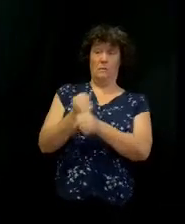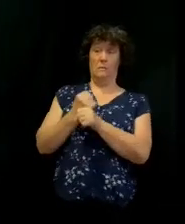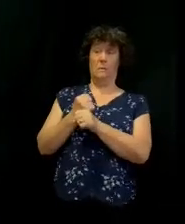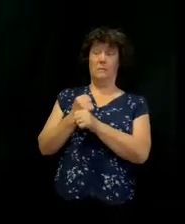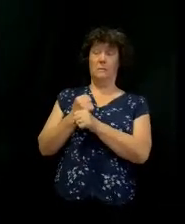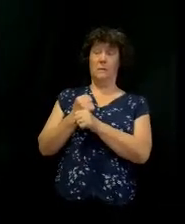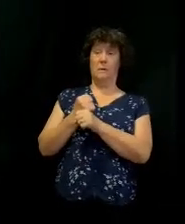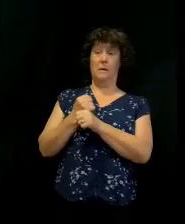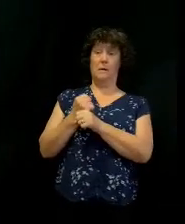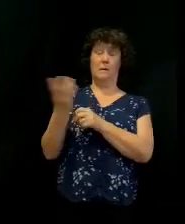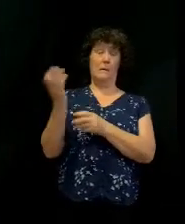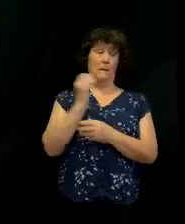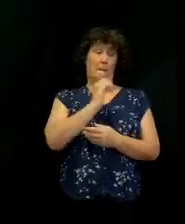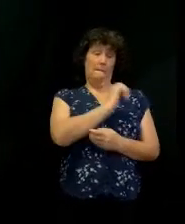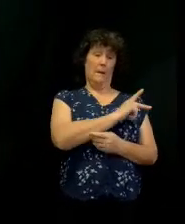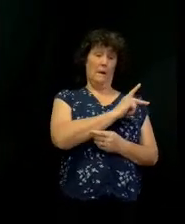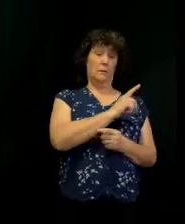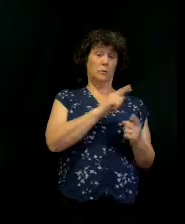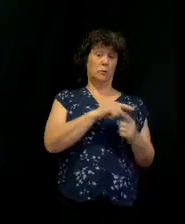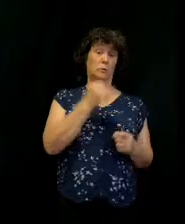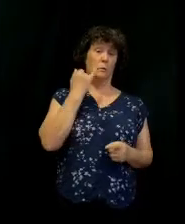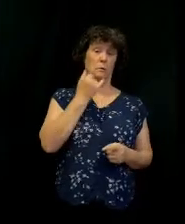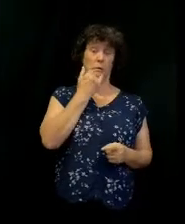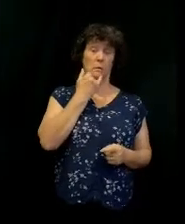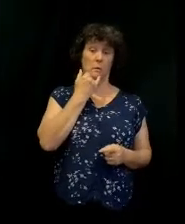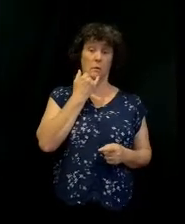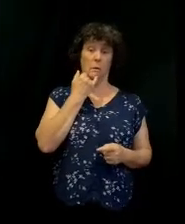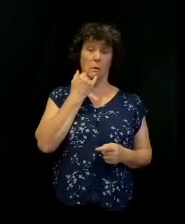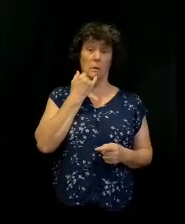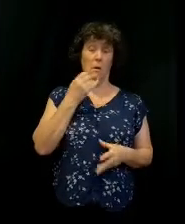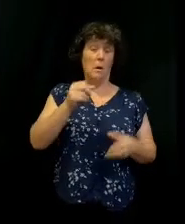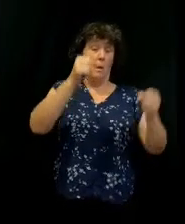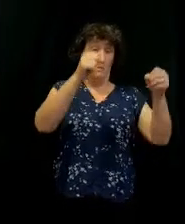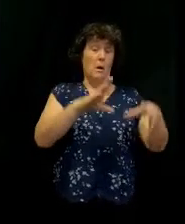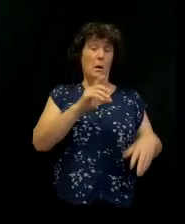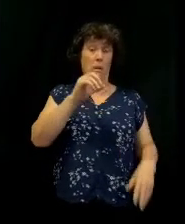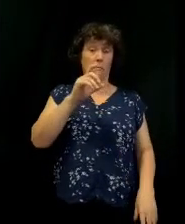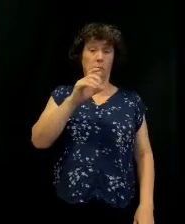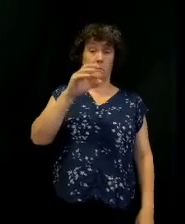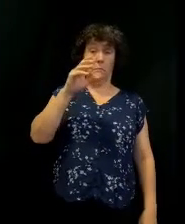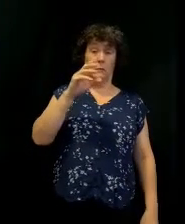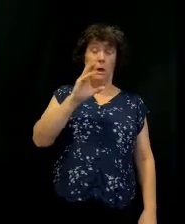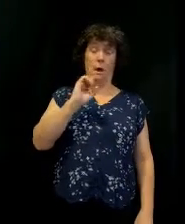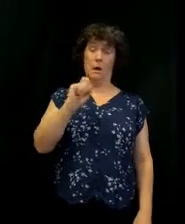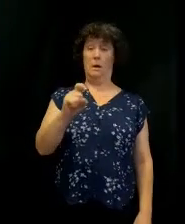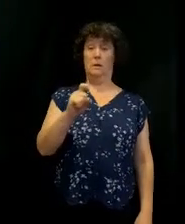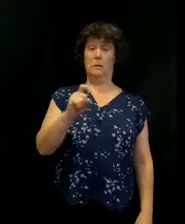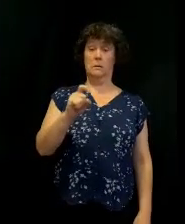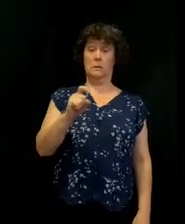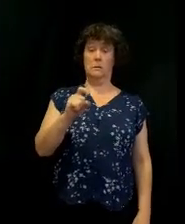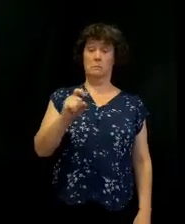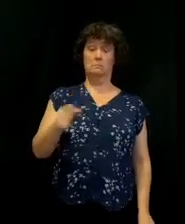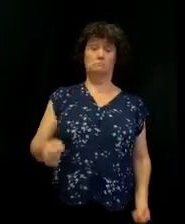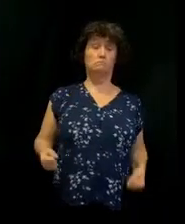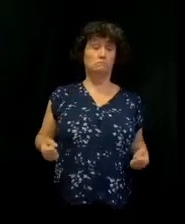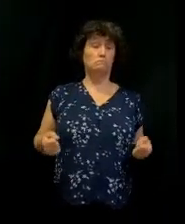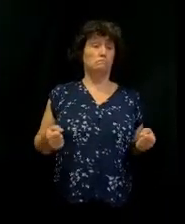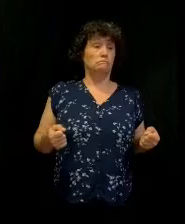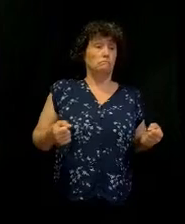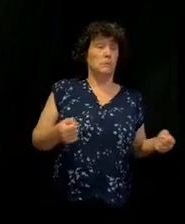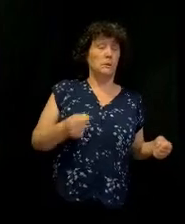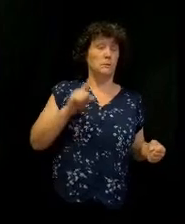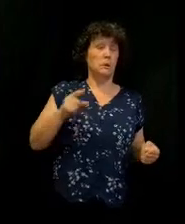David said, listen, we're going to get it back to the—get it back to the—and they put it on an ox cart. Remember this story? They put it on an ox cart. It was supposed to be bored by the